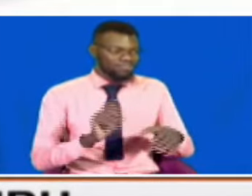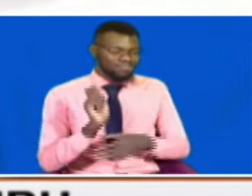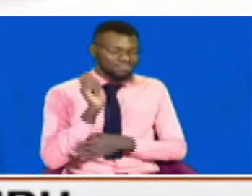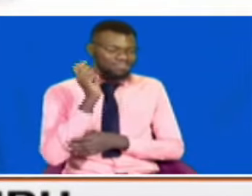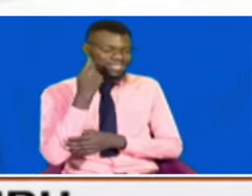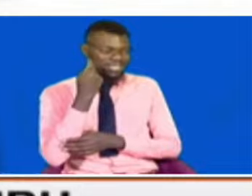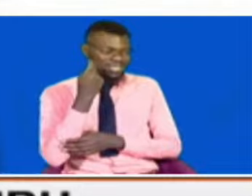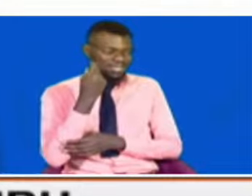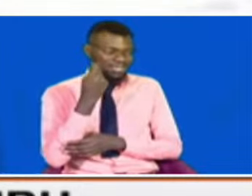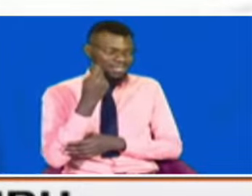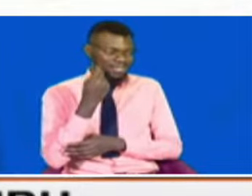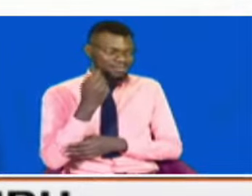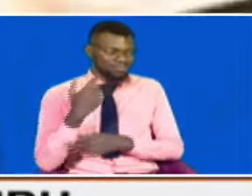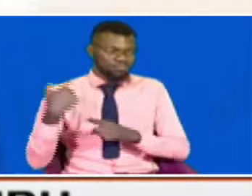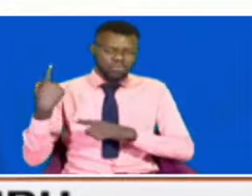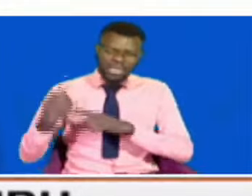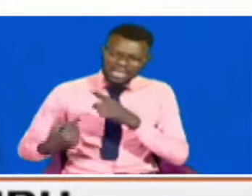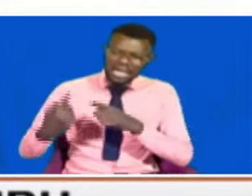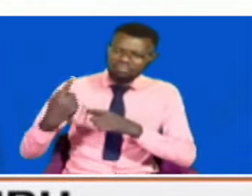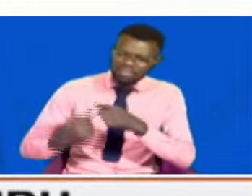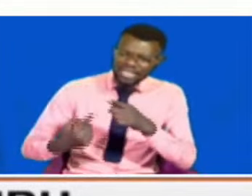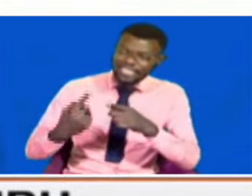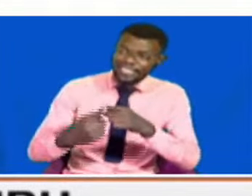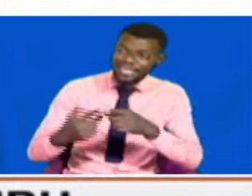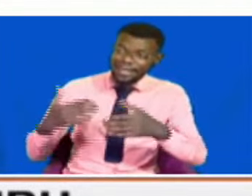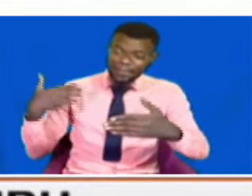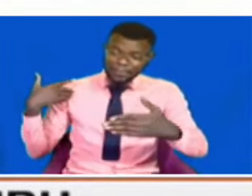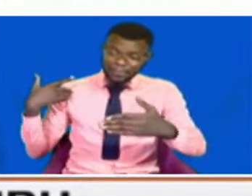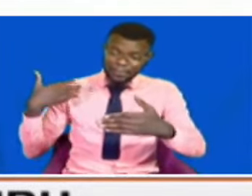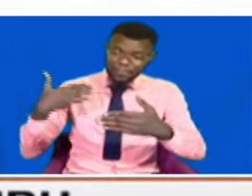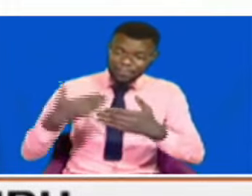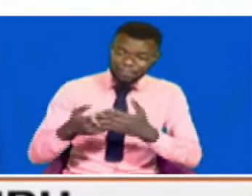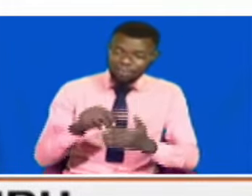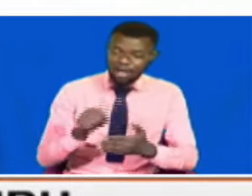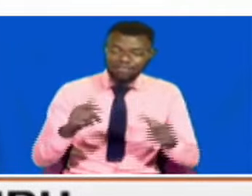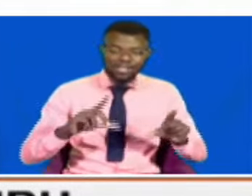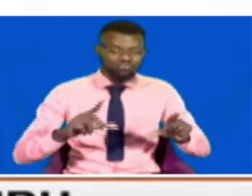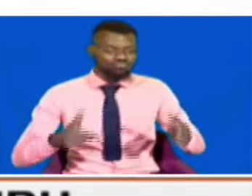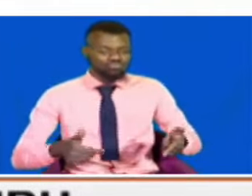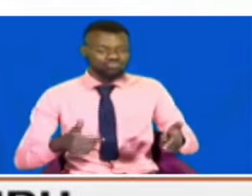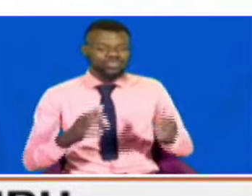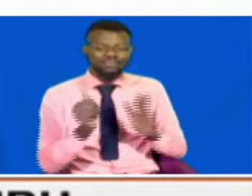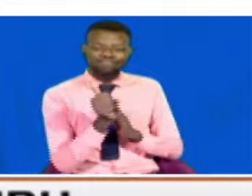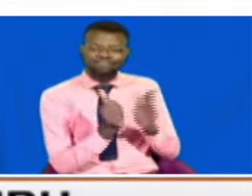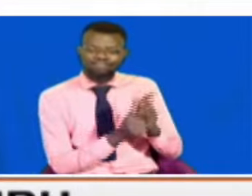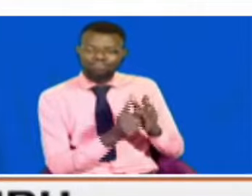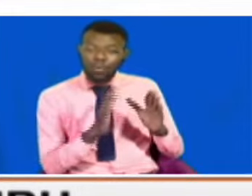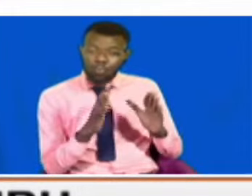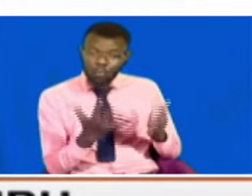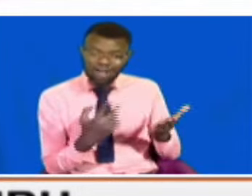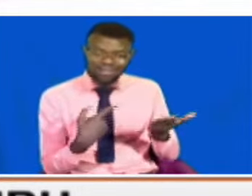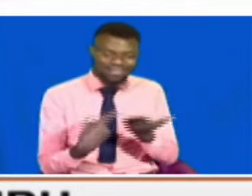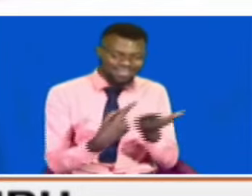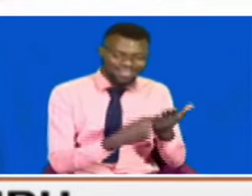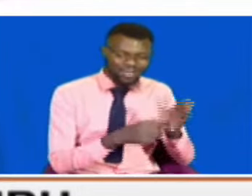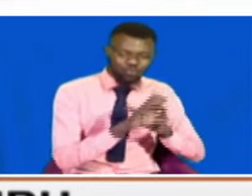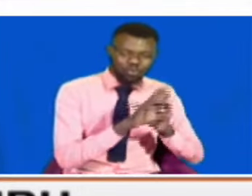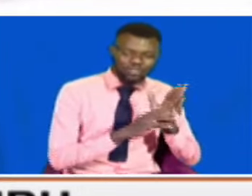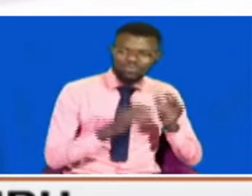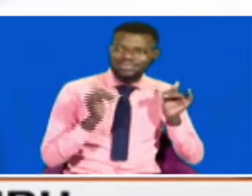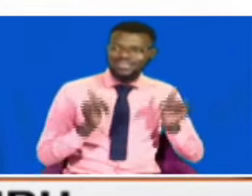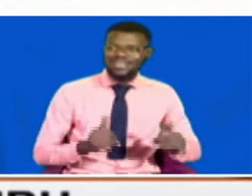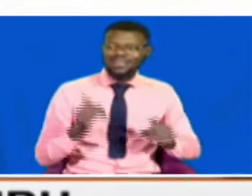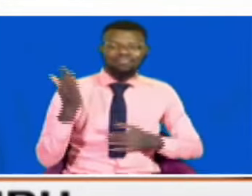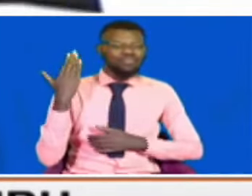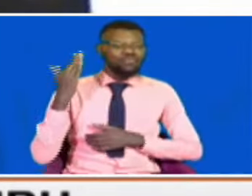several years, there came another Limuru conference whose agenda was to discuss the new constitution, the case against the then Deputy